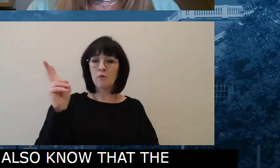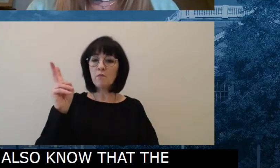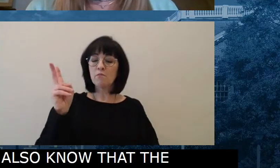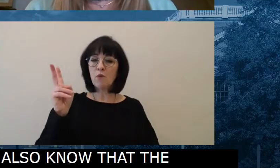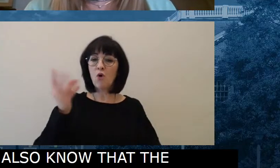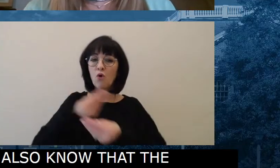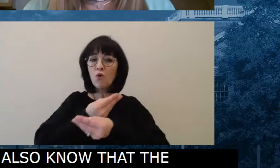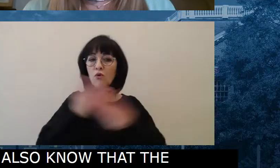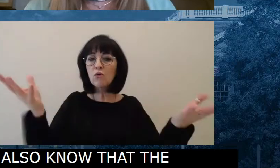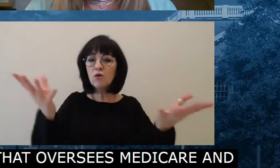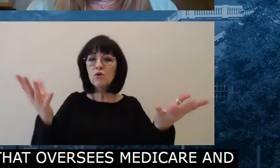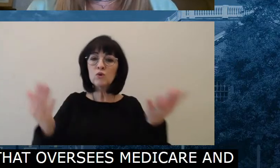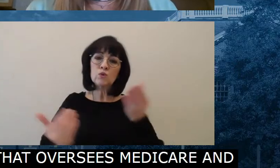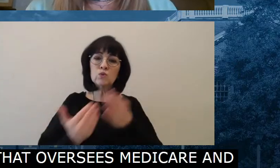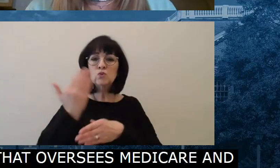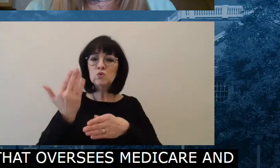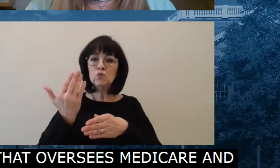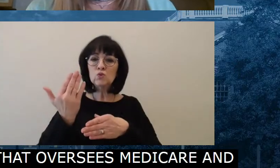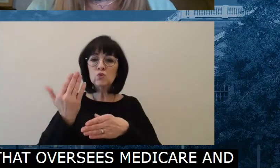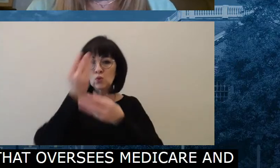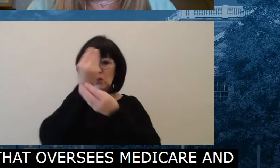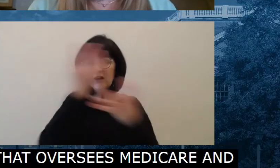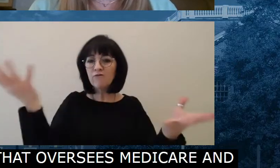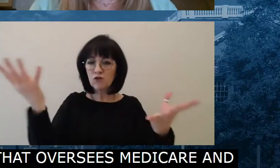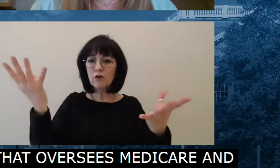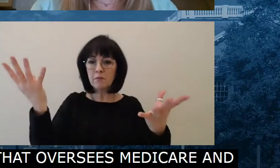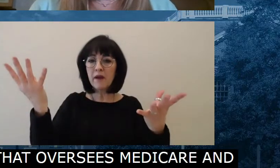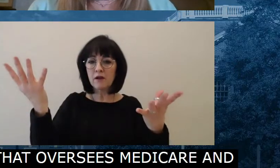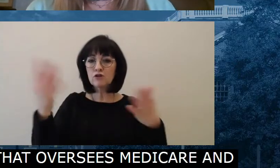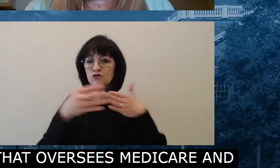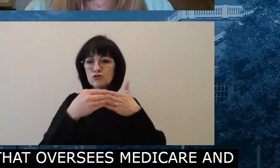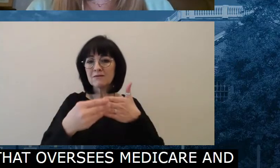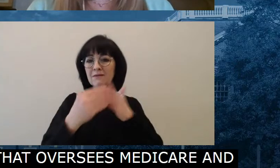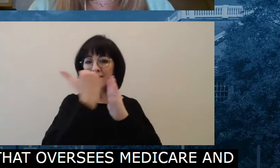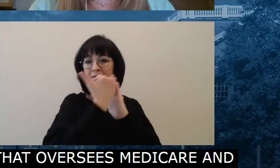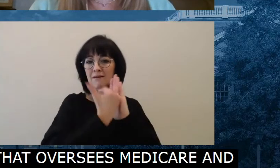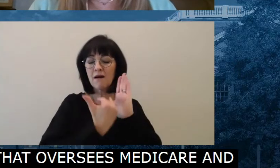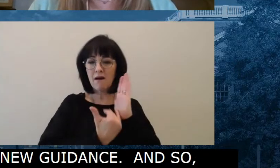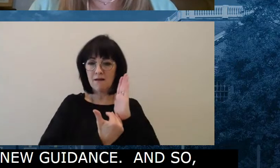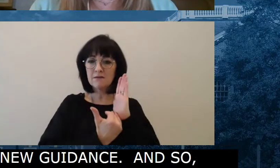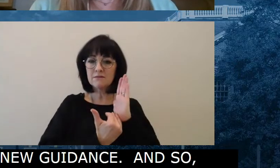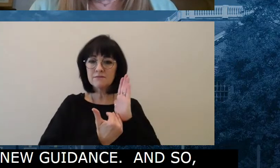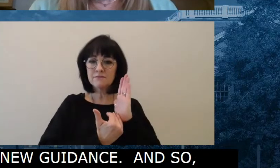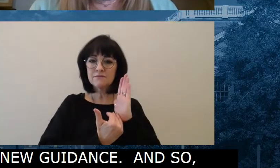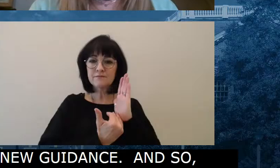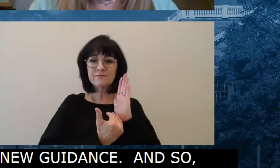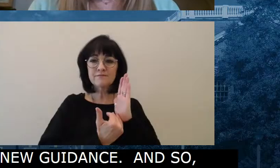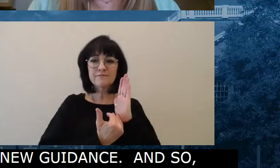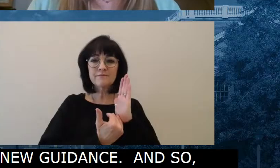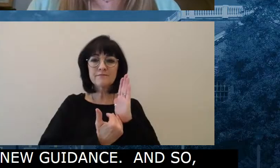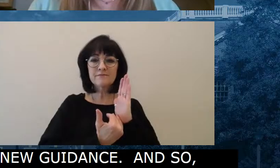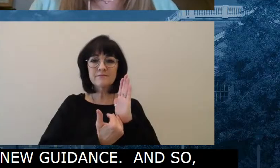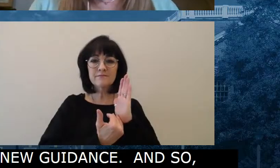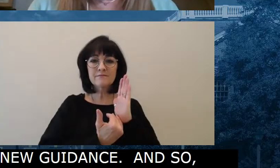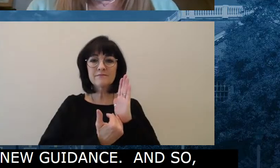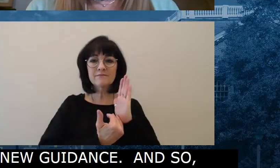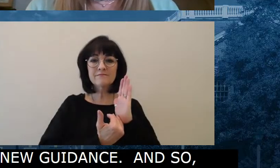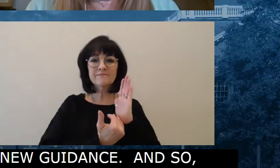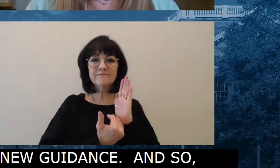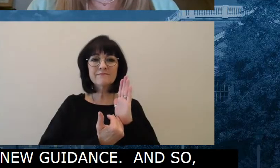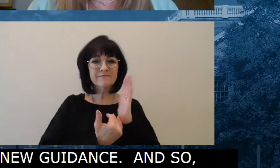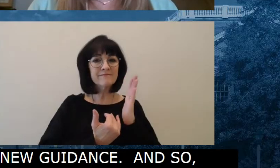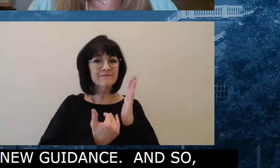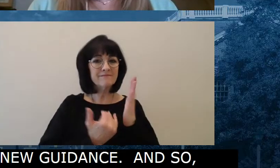guidance. So there's definitely a lot of interest in increasing